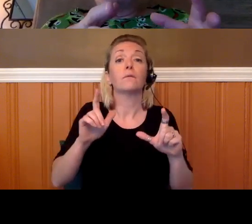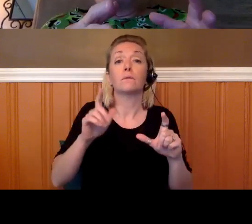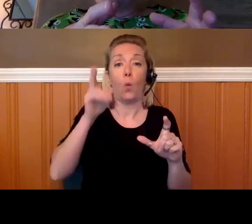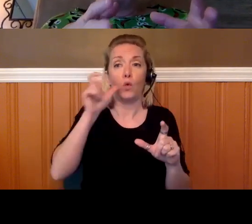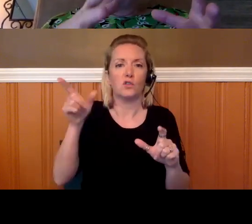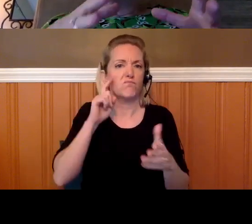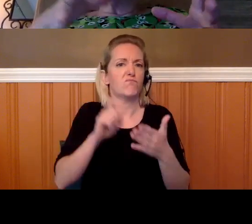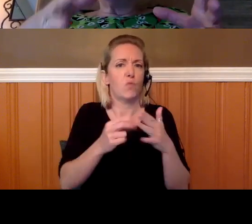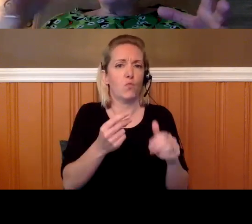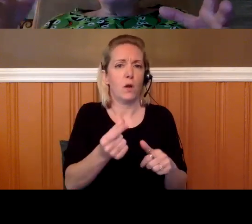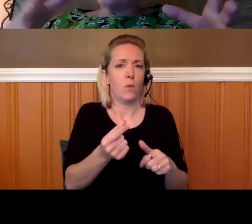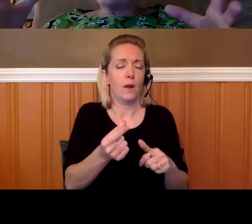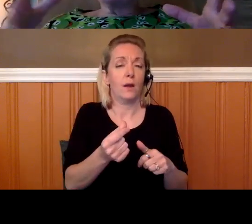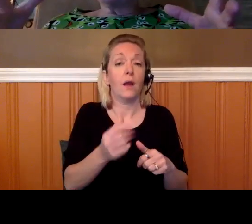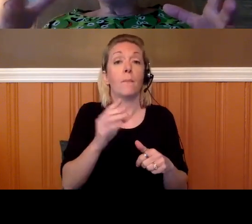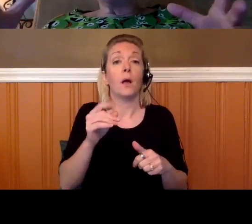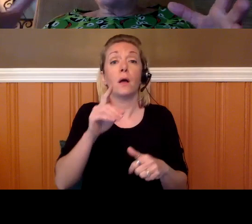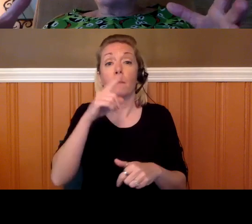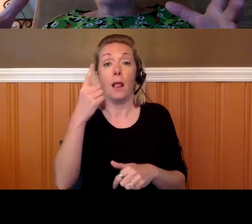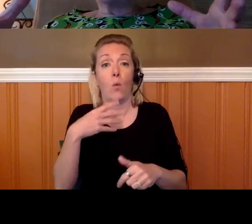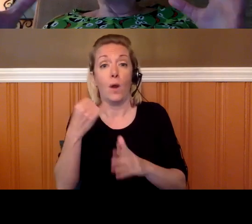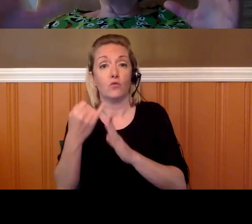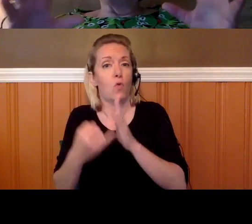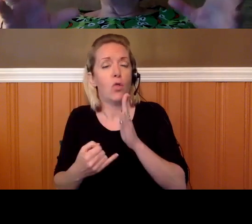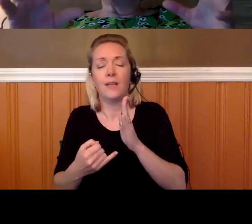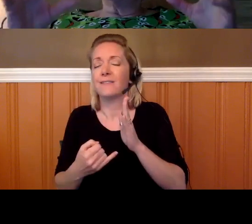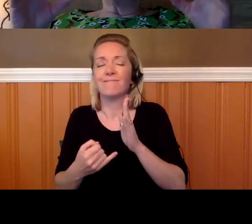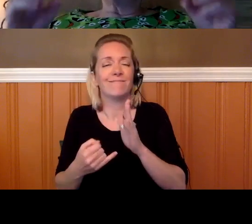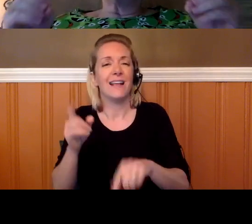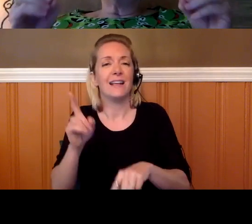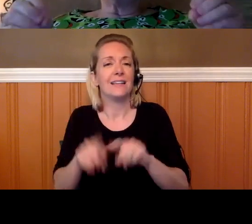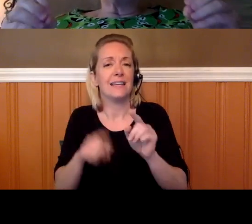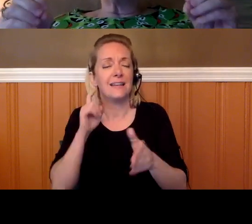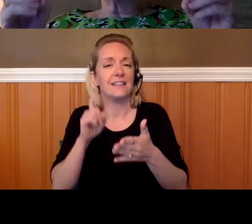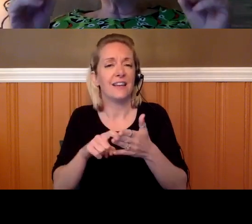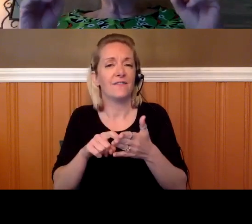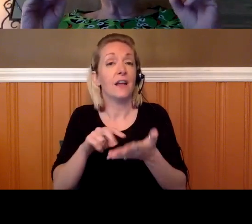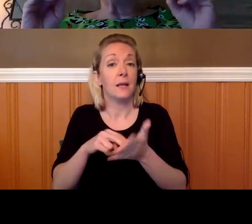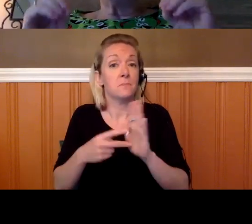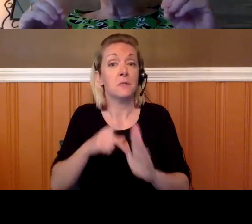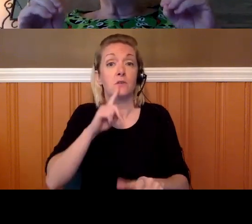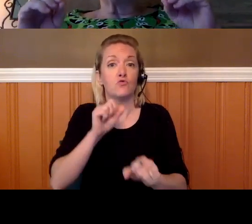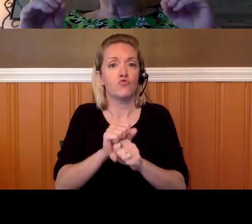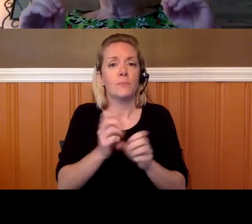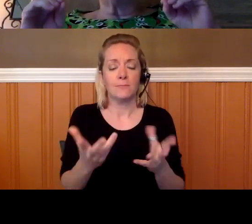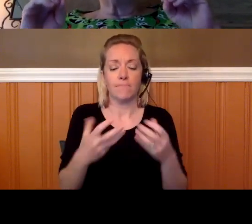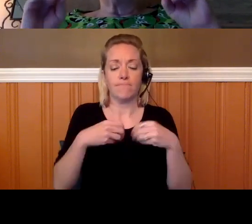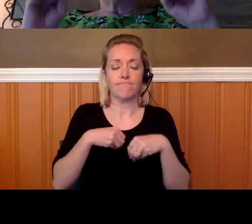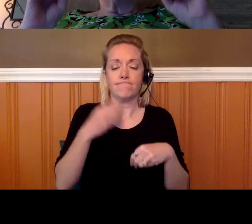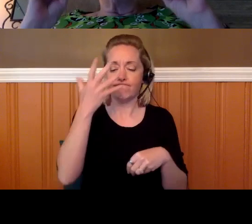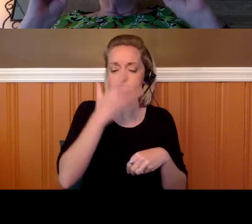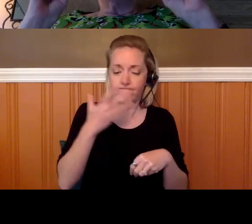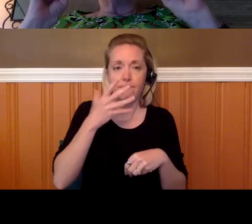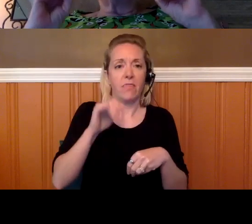beyond that, it gets a little shaky with, does she understand the salient features? And so I find Marin to be a child that